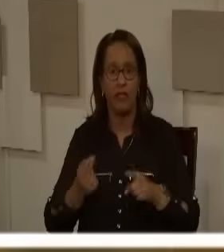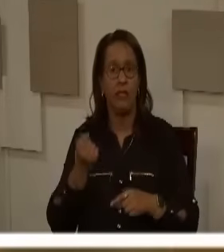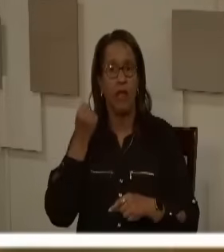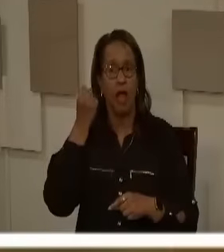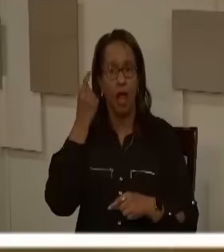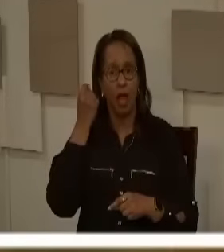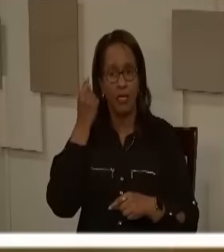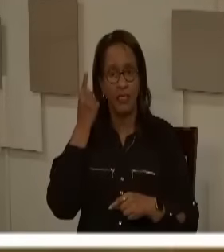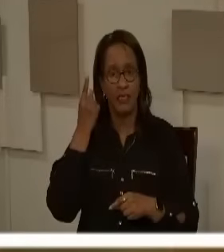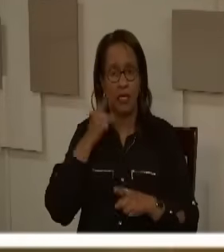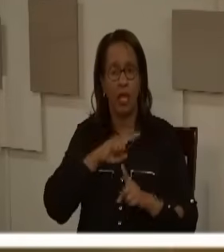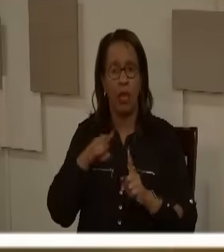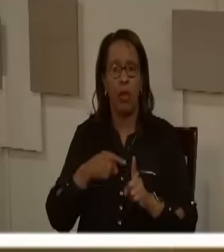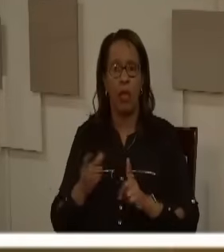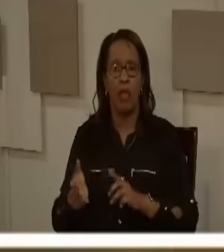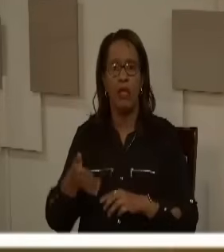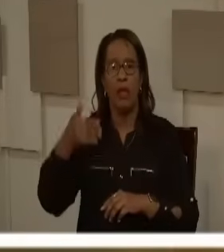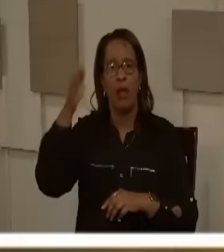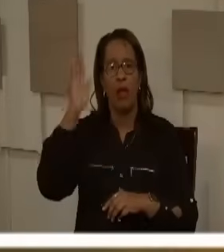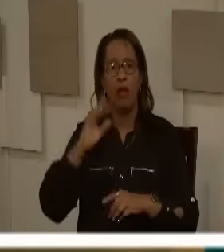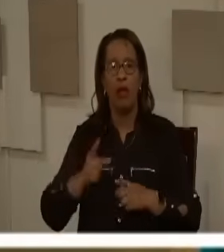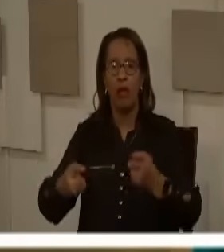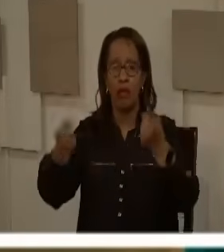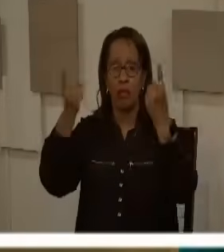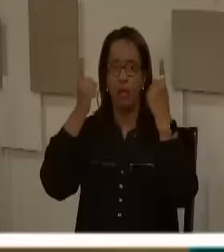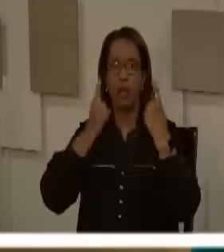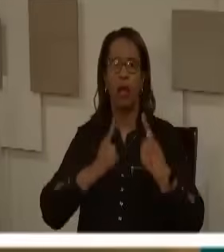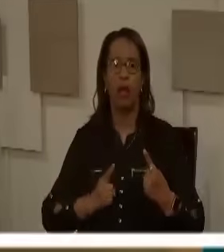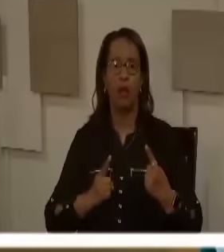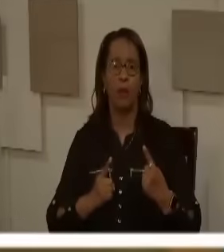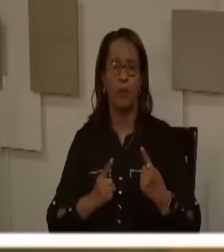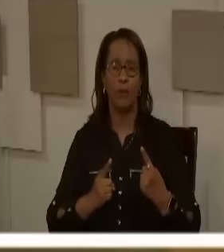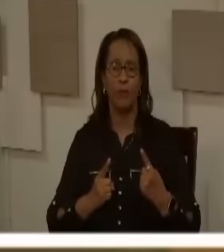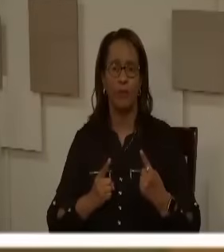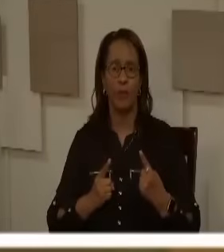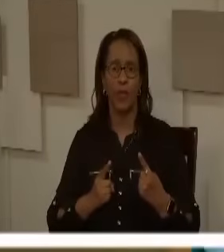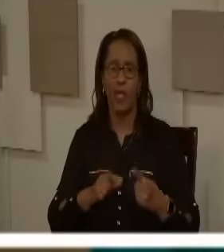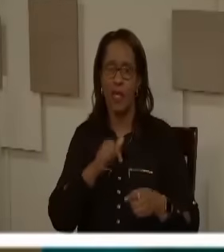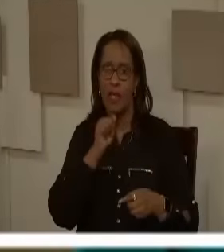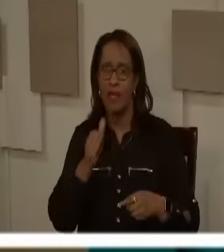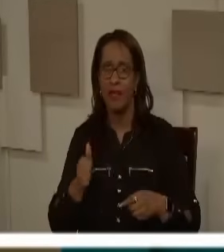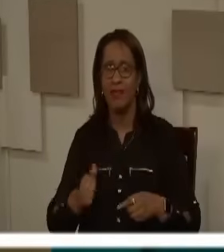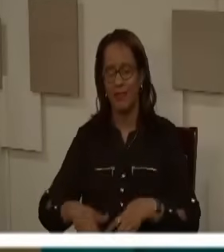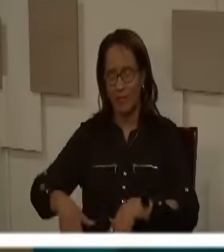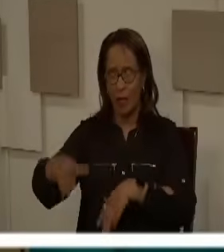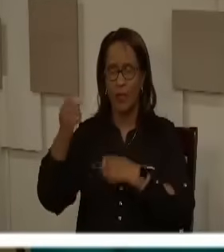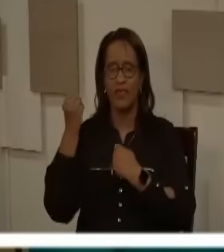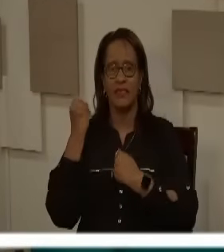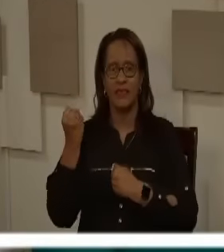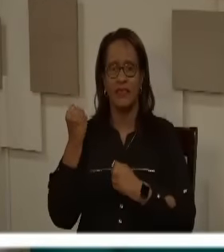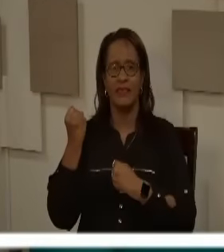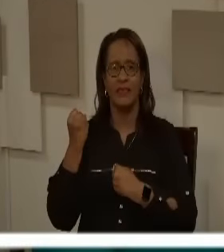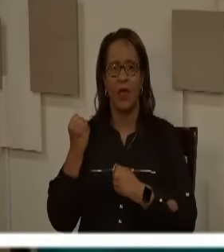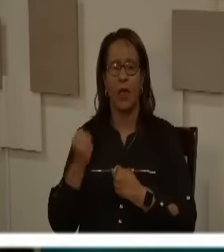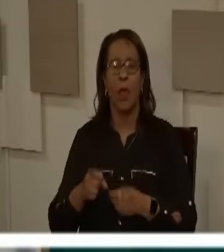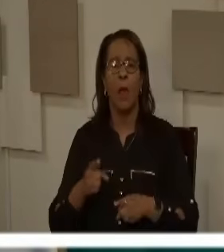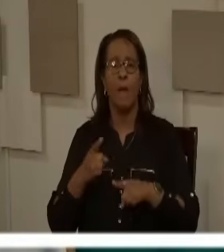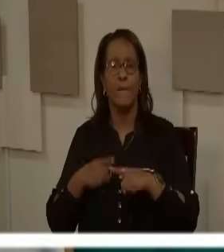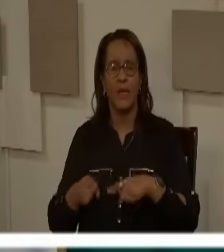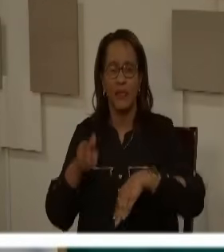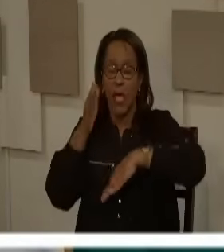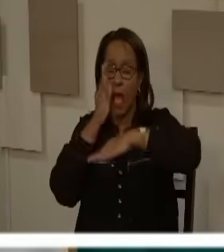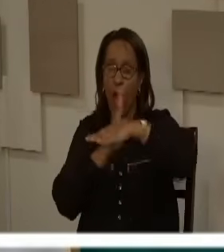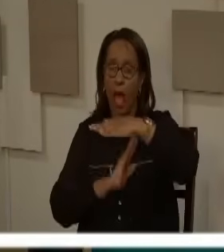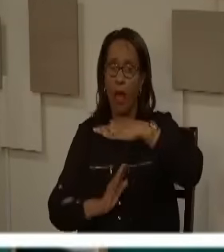understand that when God comes, he doesn't come as a conquering hero. He comes as a fragile